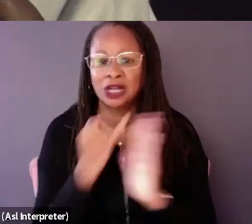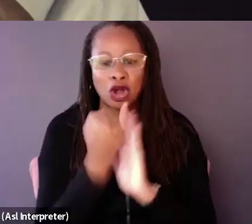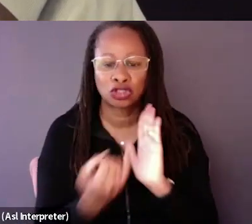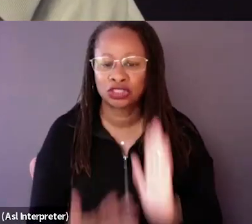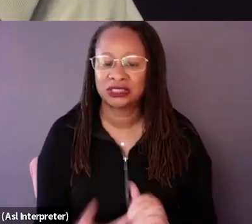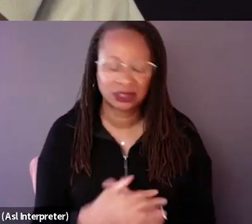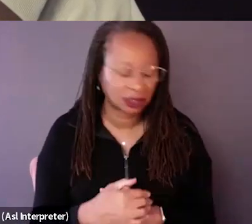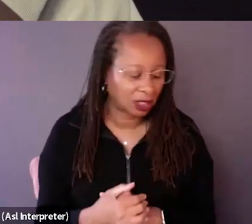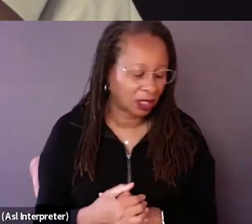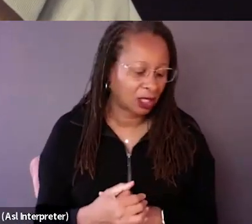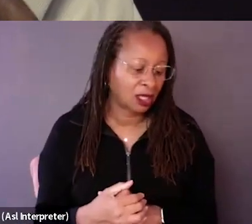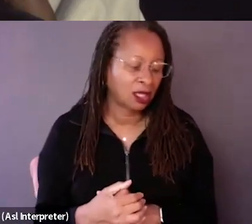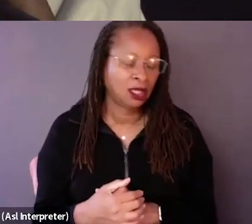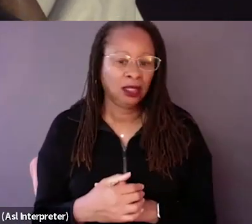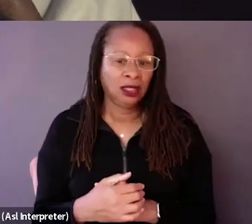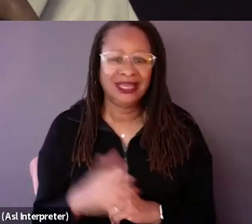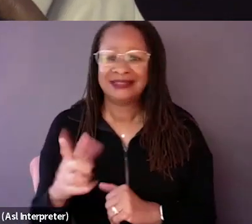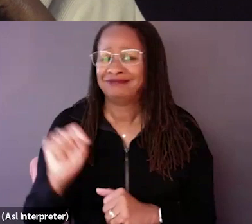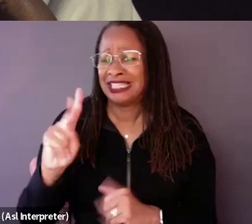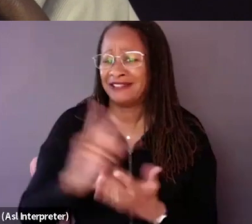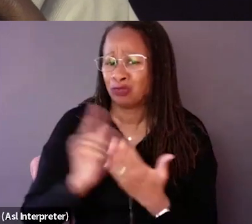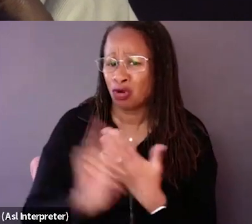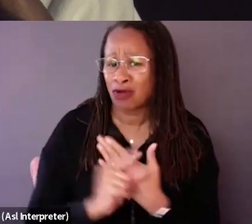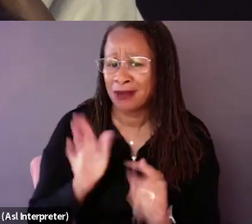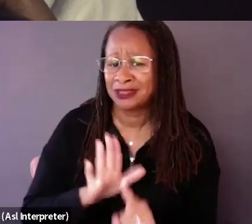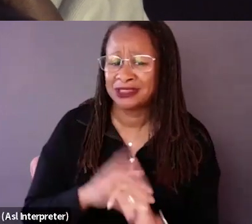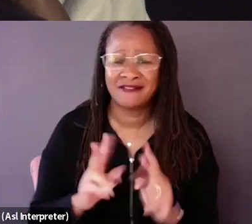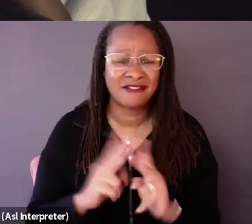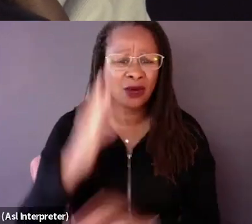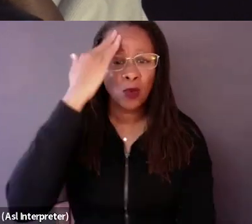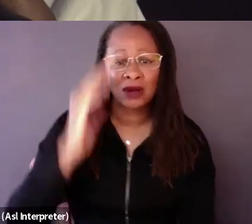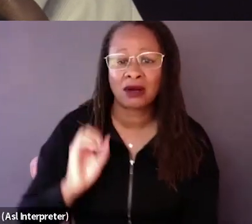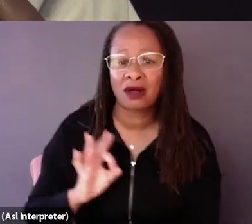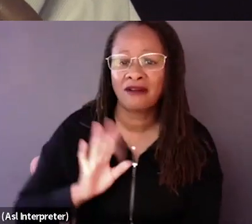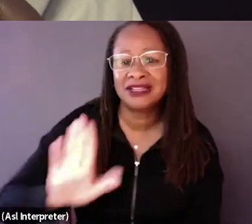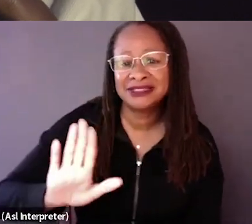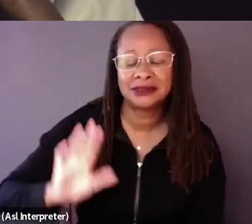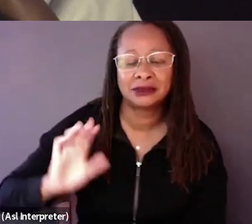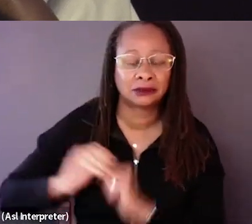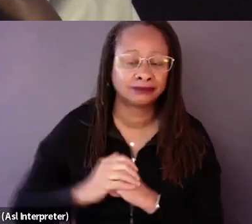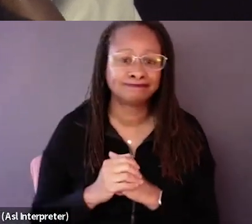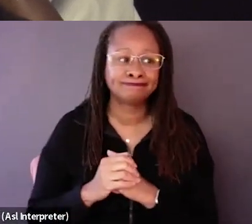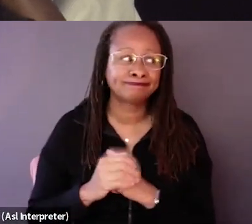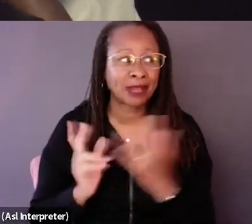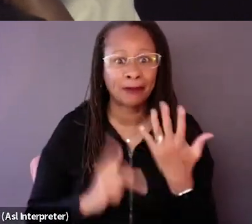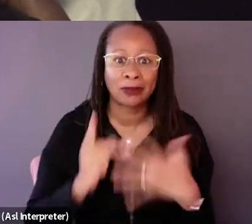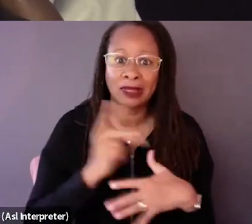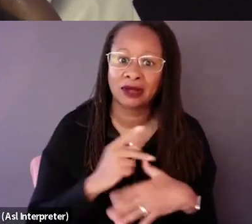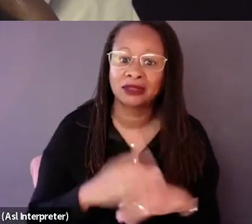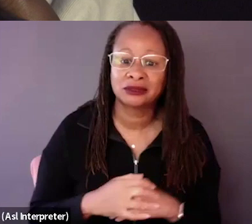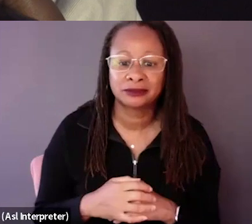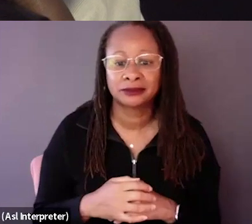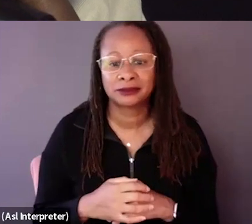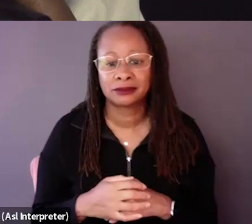Yeah. So we may have time for one or two questions. There is a reception afterwards. So, but if you have, There's one